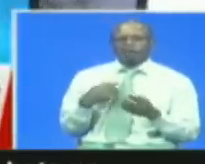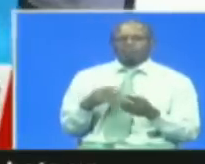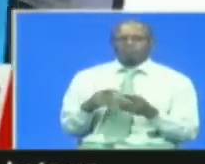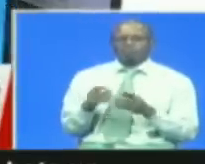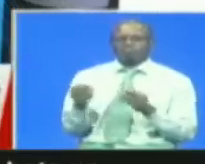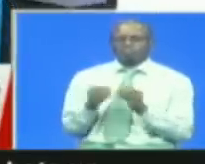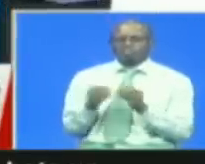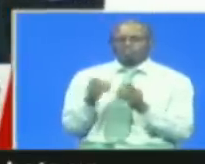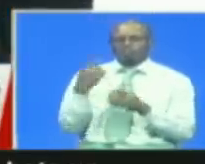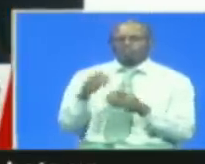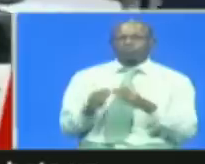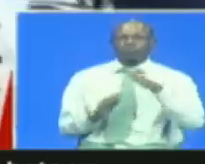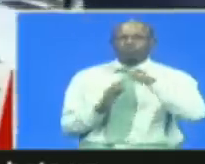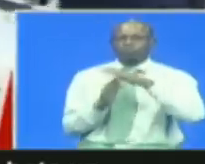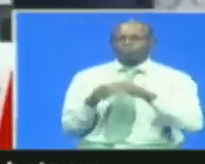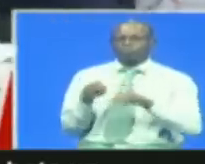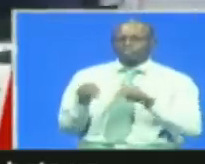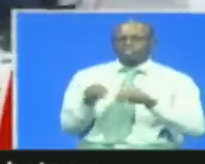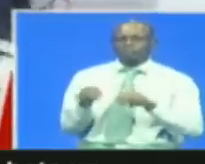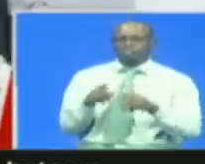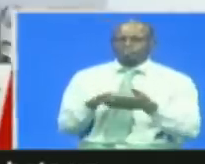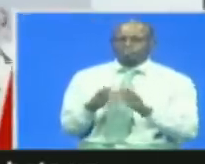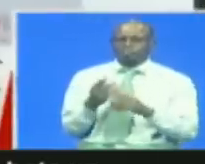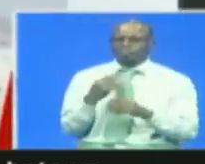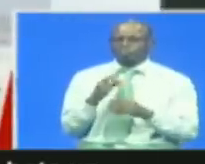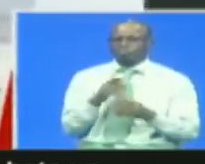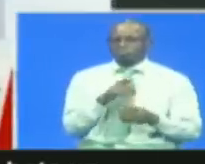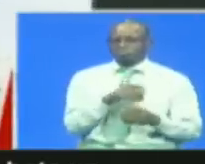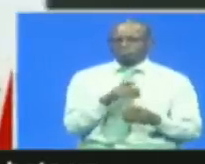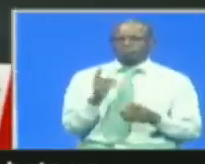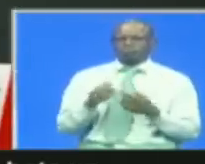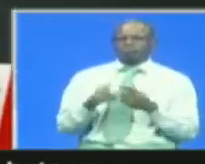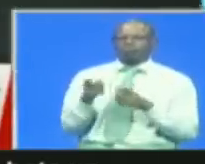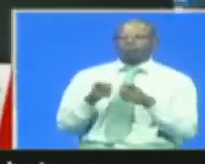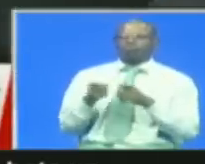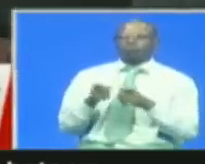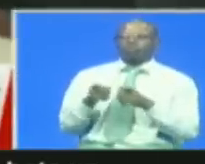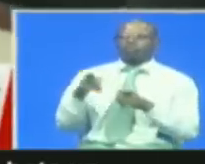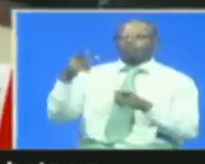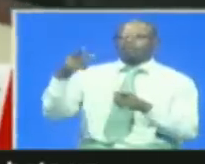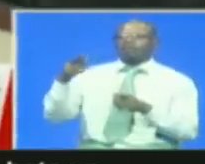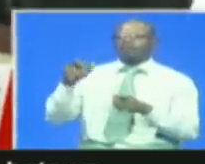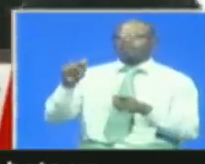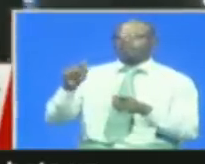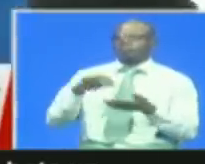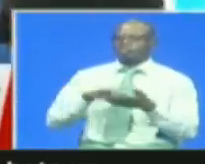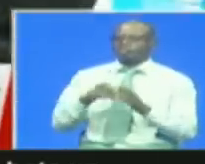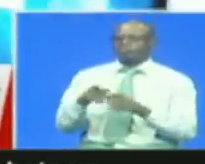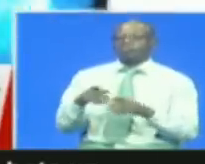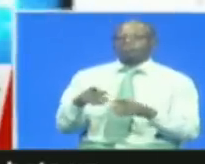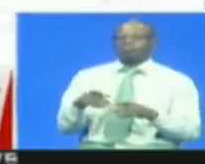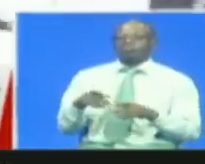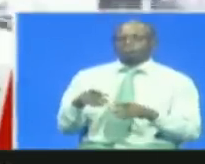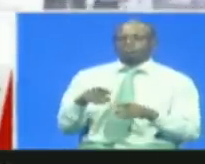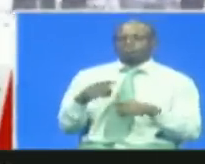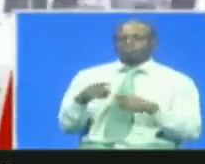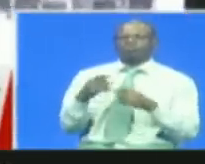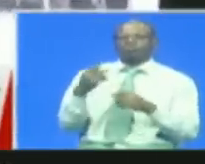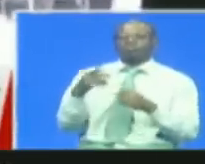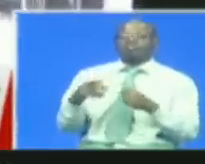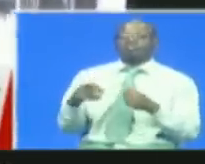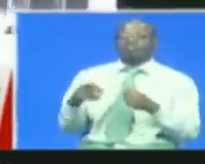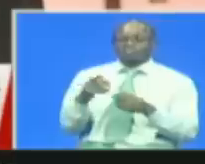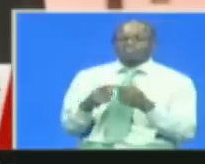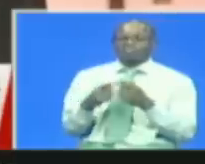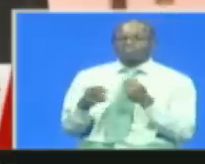to recall him to see them through the storm. Njeraini has served for 7 years instead of the constitutional six after he got